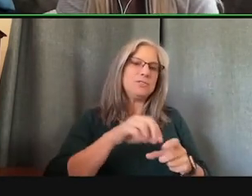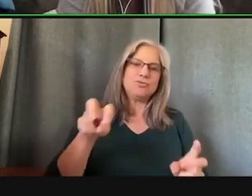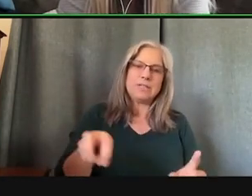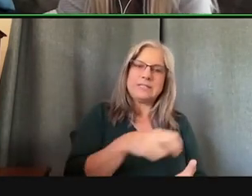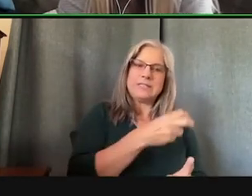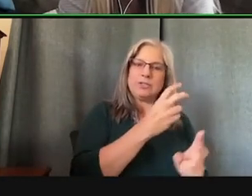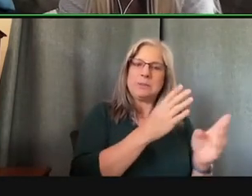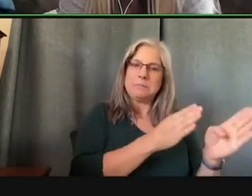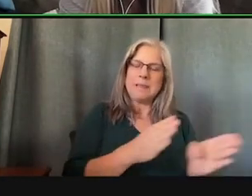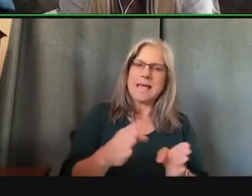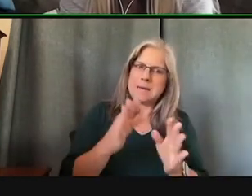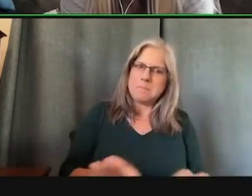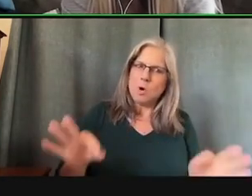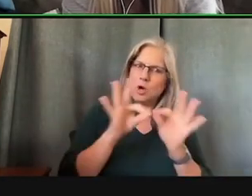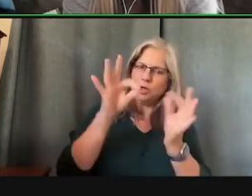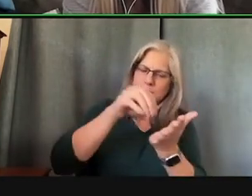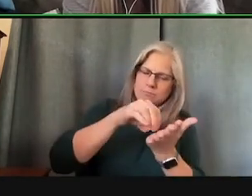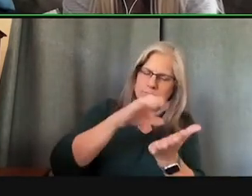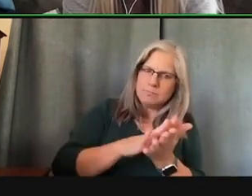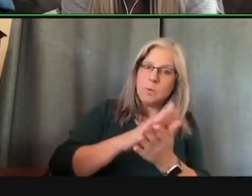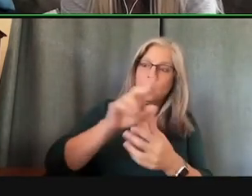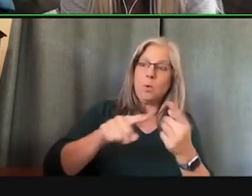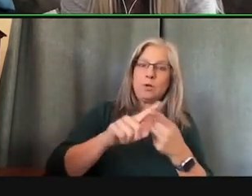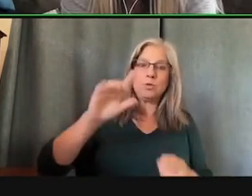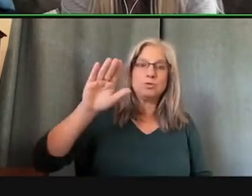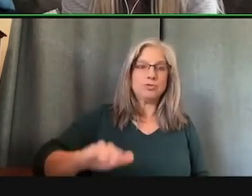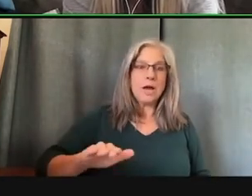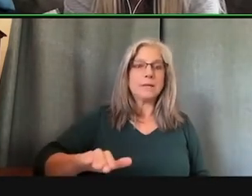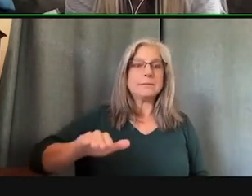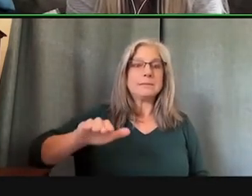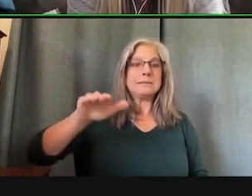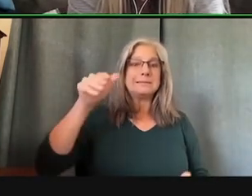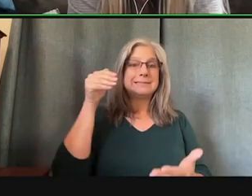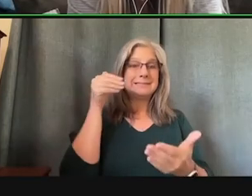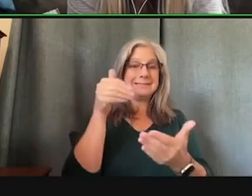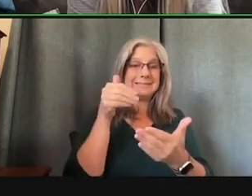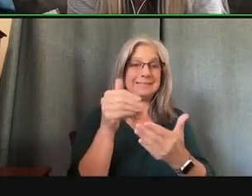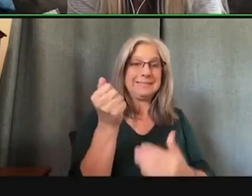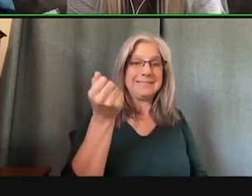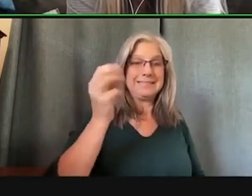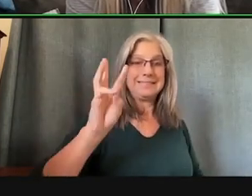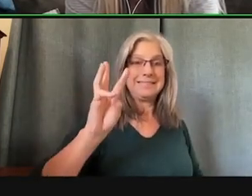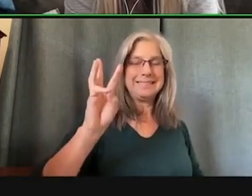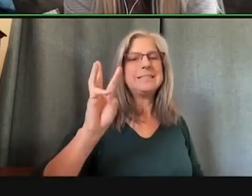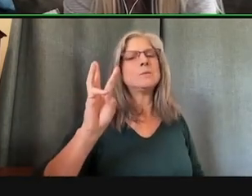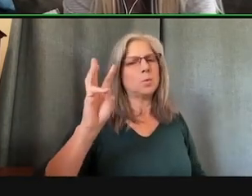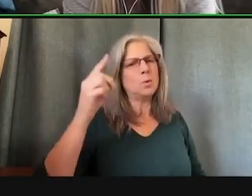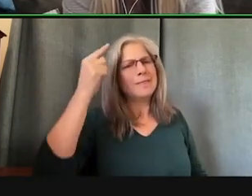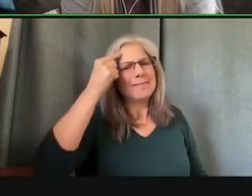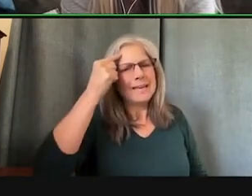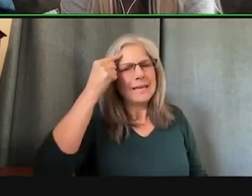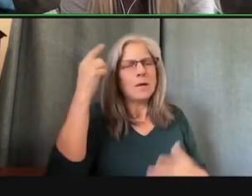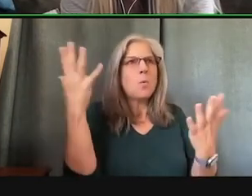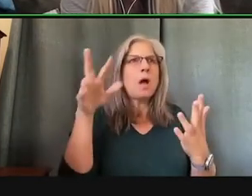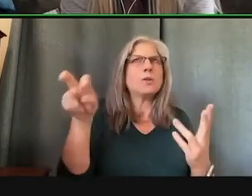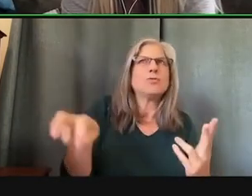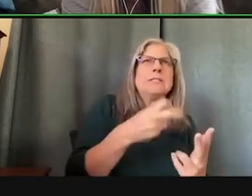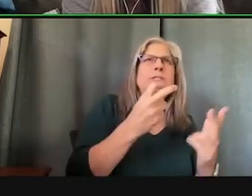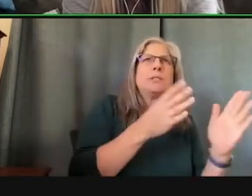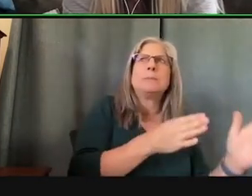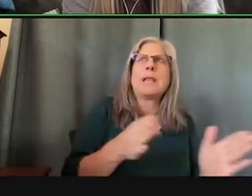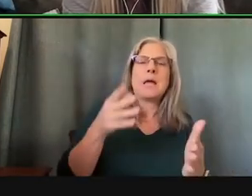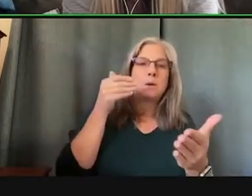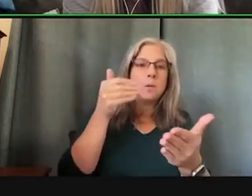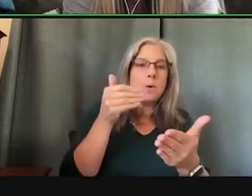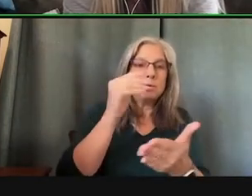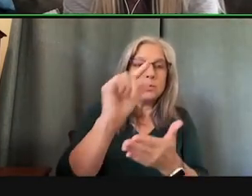your mind when your child's getting close to this age, and just really think about when you're getting close to